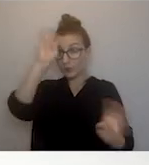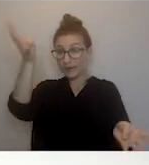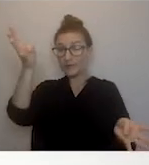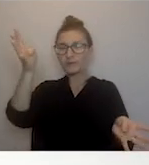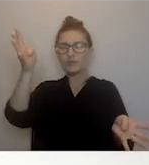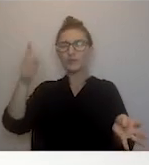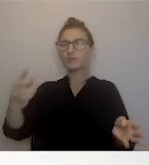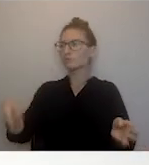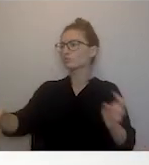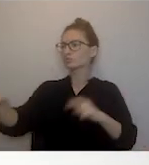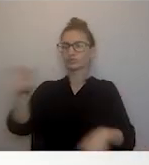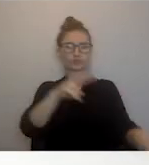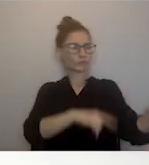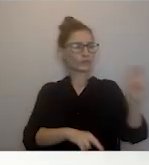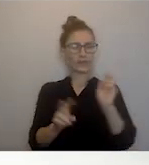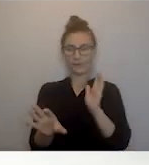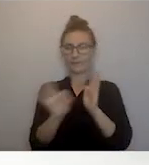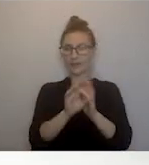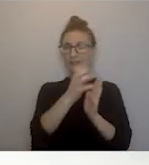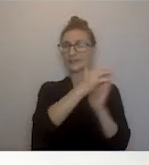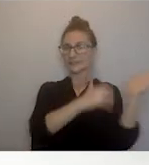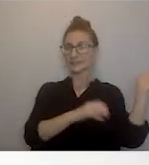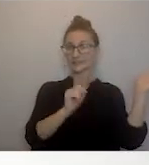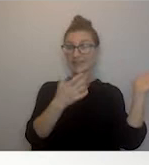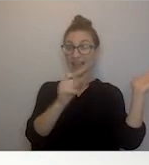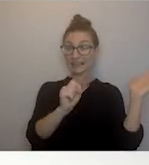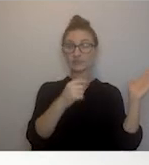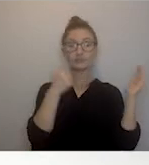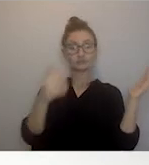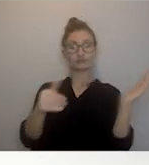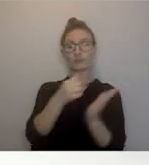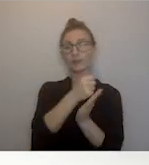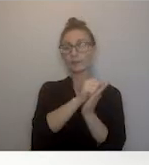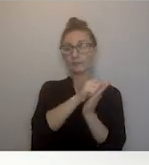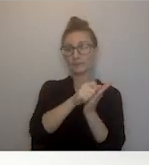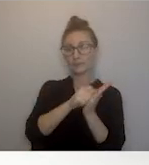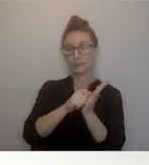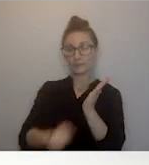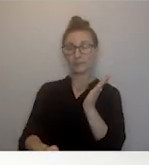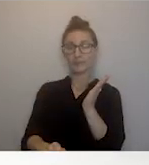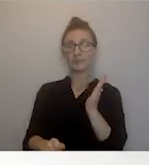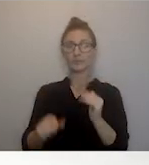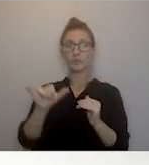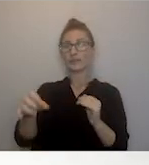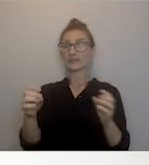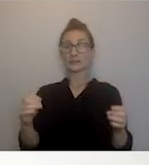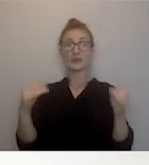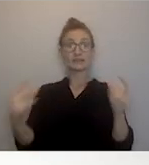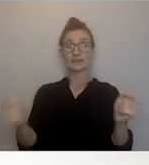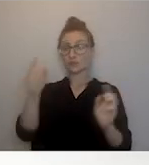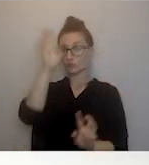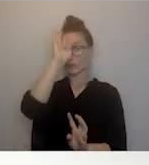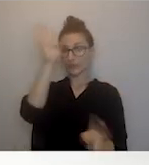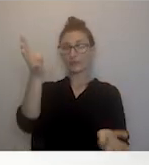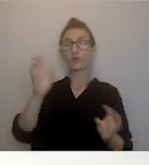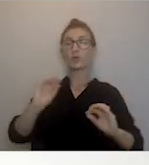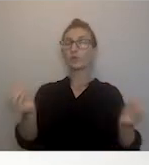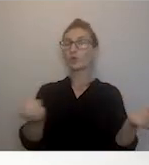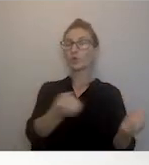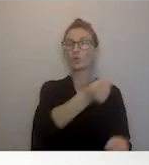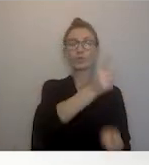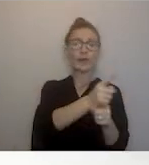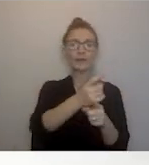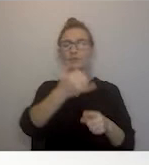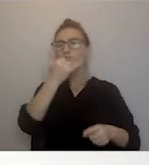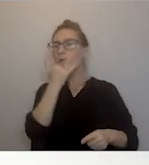I'd like to do something creative. Well, instead of being on your phone, what is around you, and can you make something fun and creative out of it? What is fun about this is that it's spontaneous